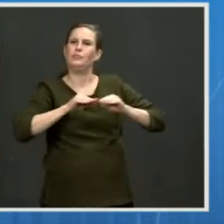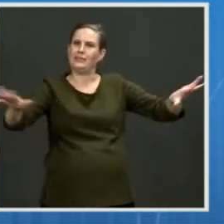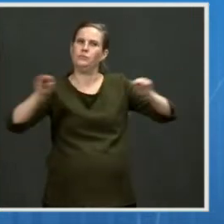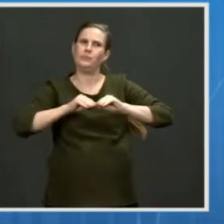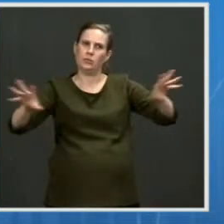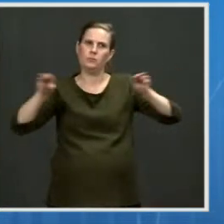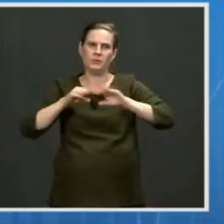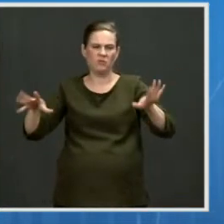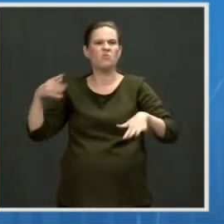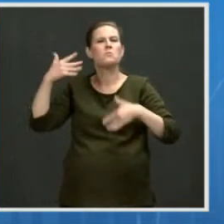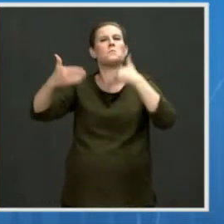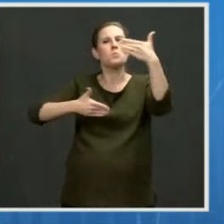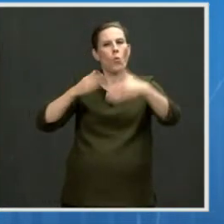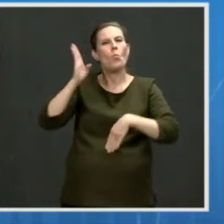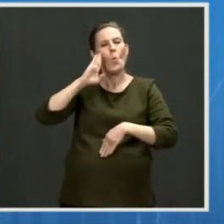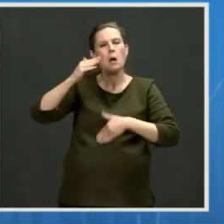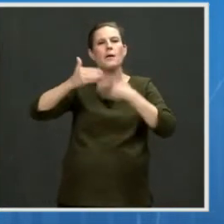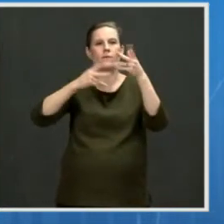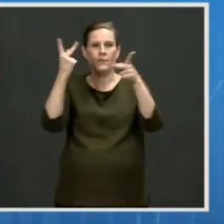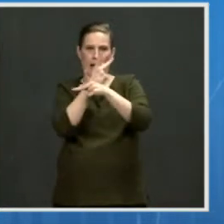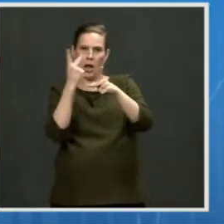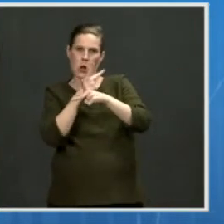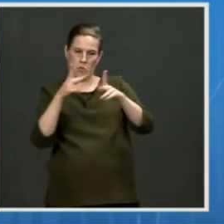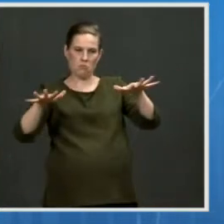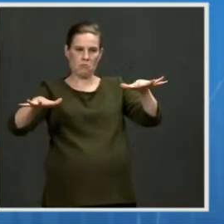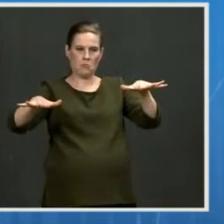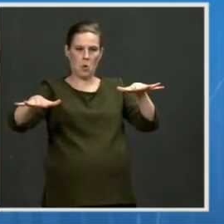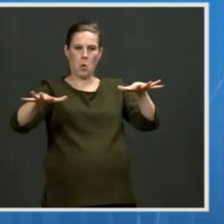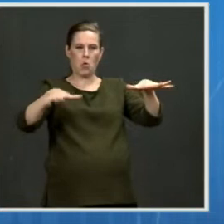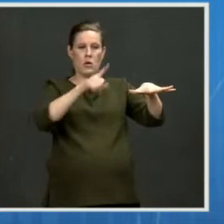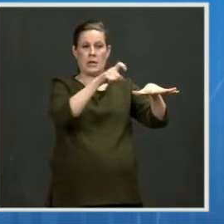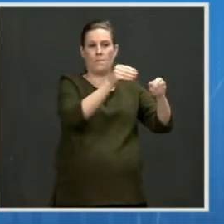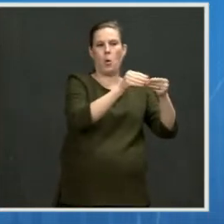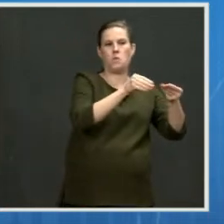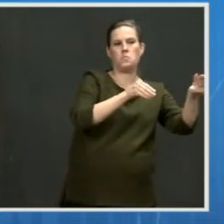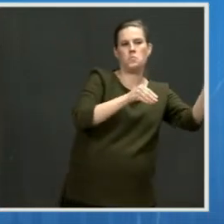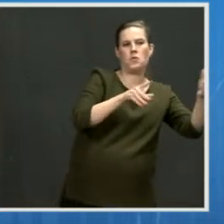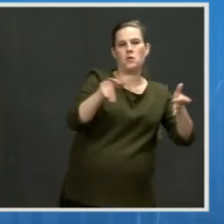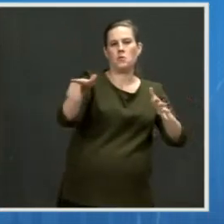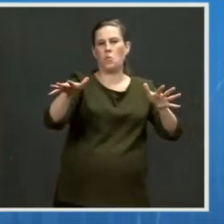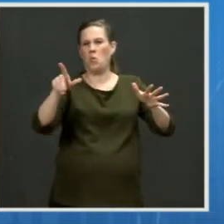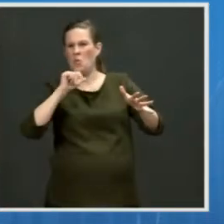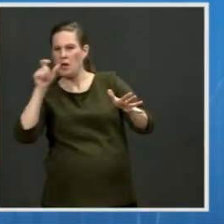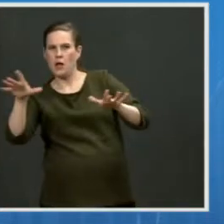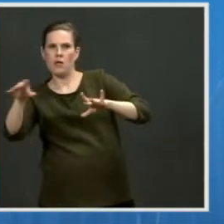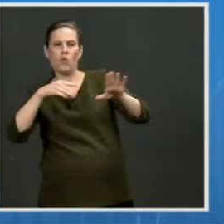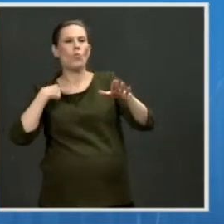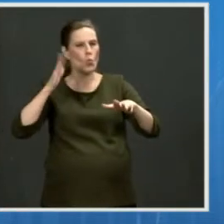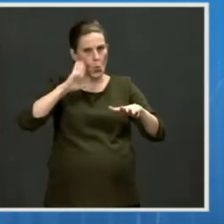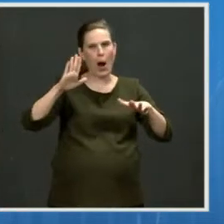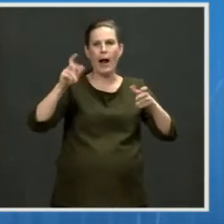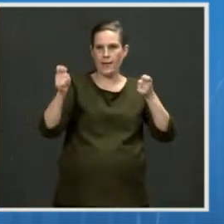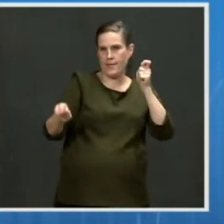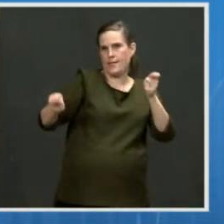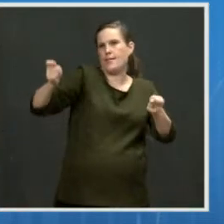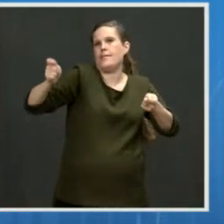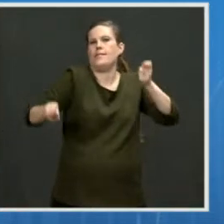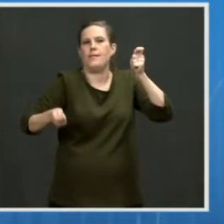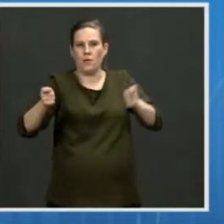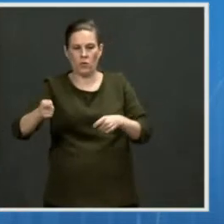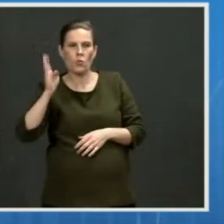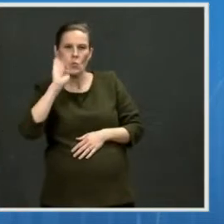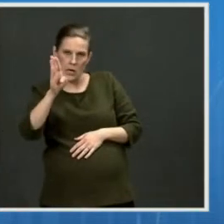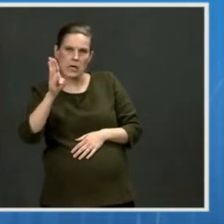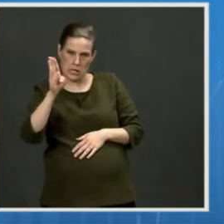it will make sense for us to continue to watch where vaccines are needed, how vaccines are distributed, the best